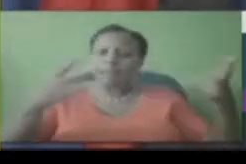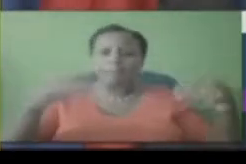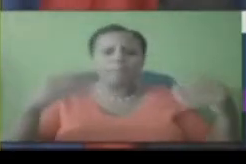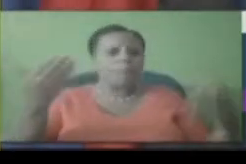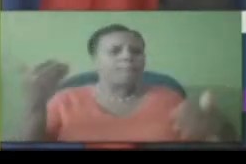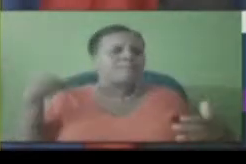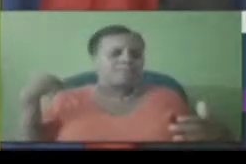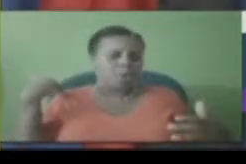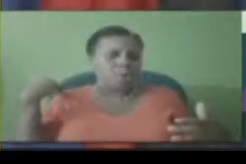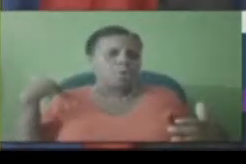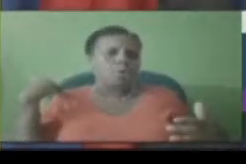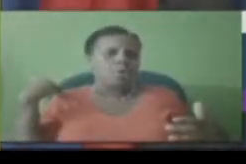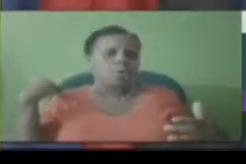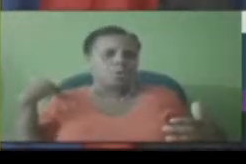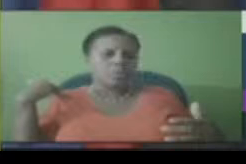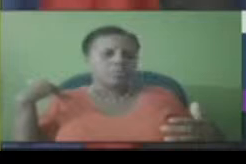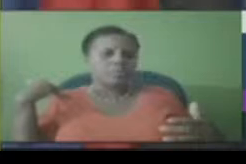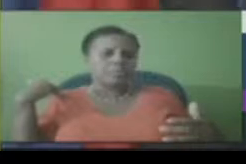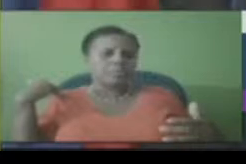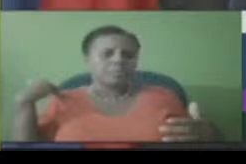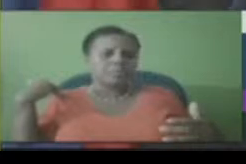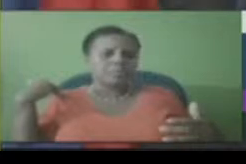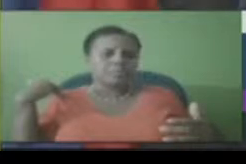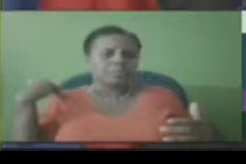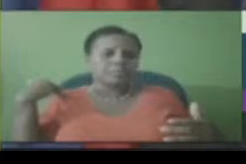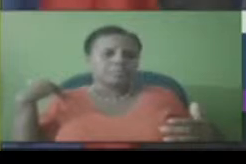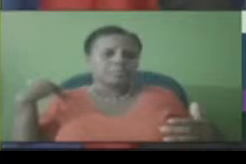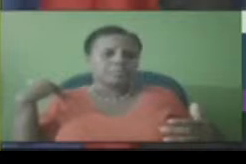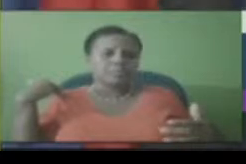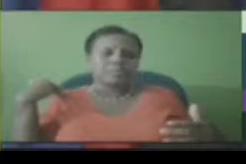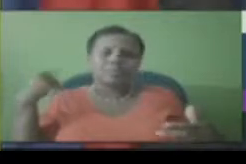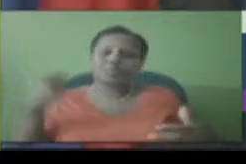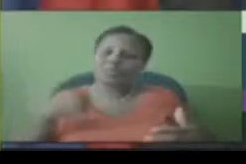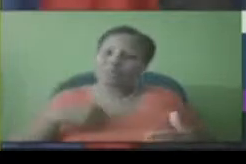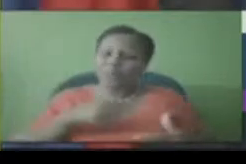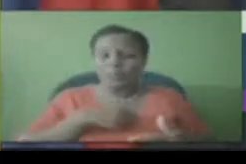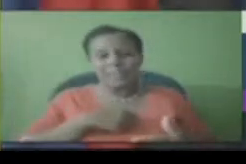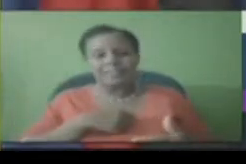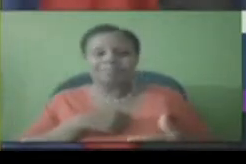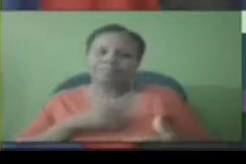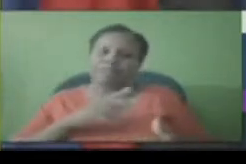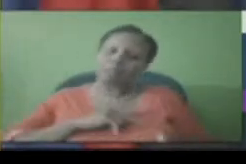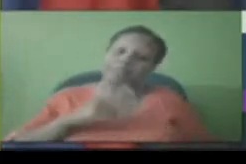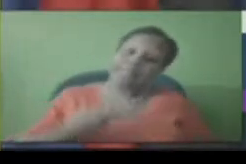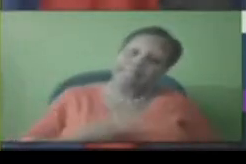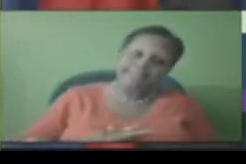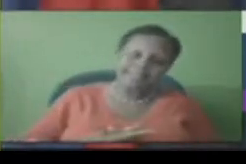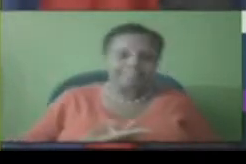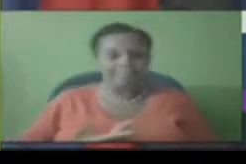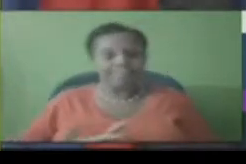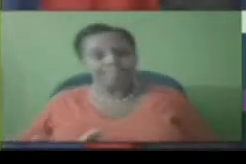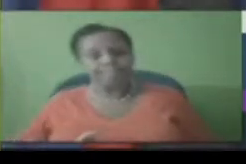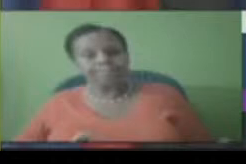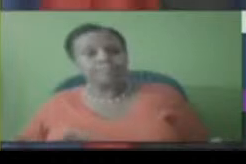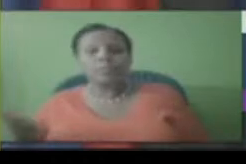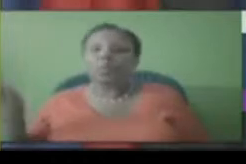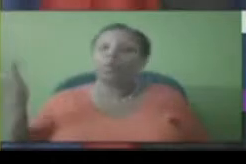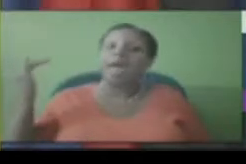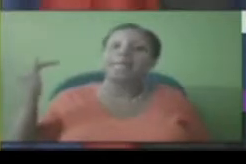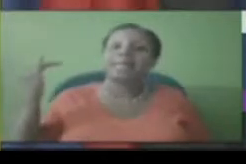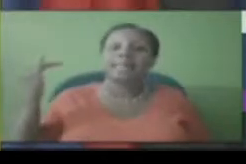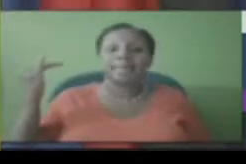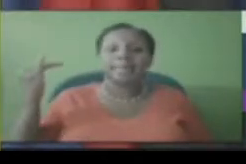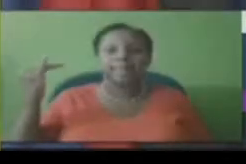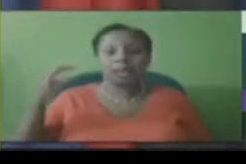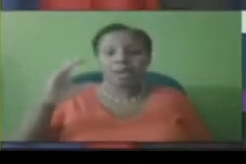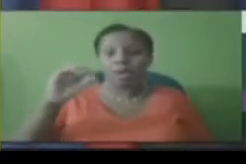And what we are disappointed in is that at the corporate level, very many people